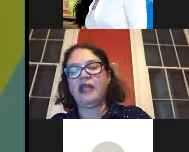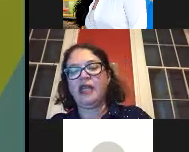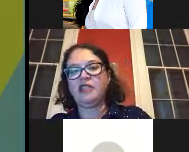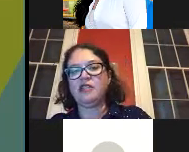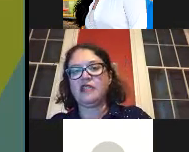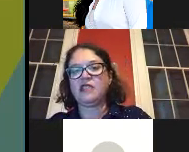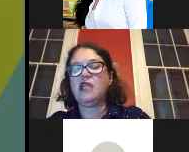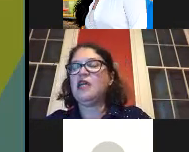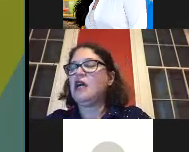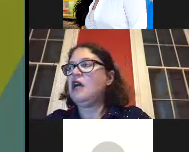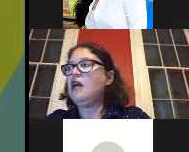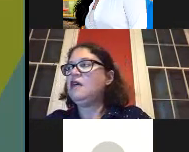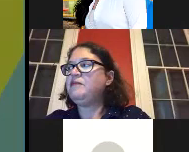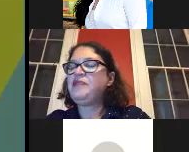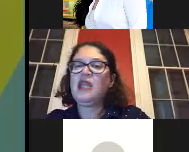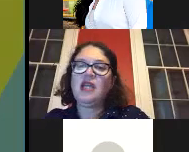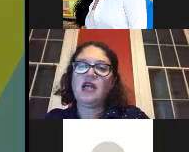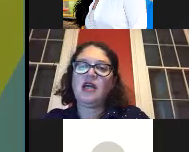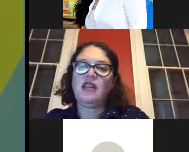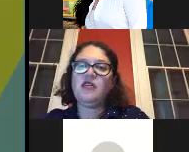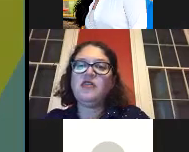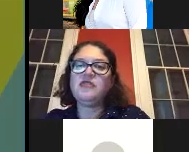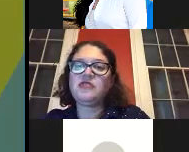particular Medicaid service,